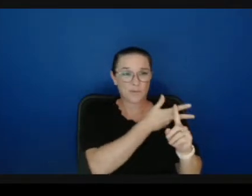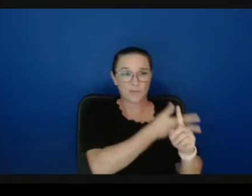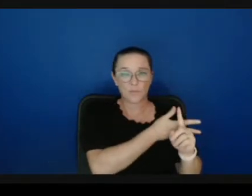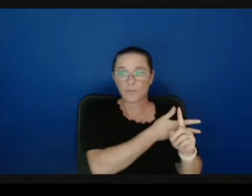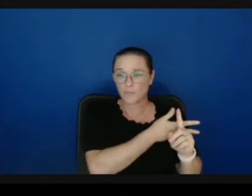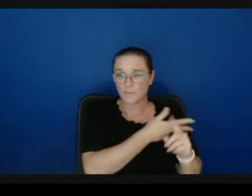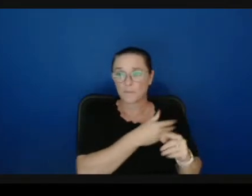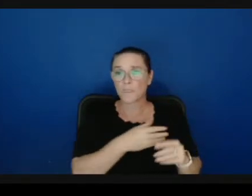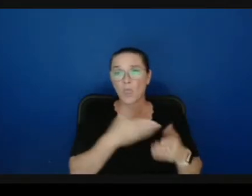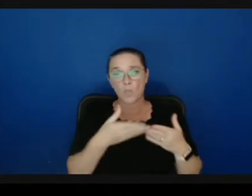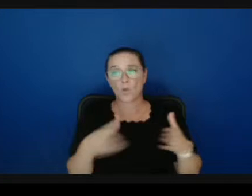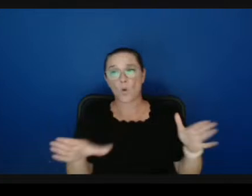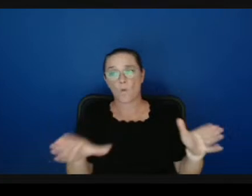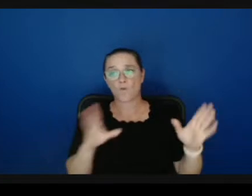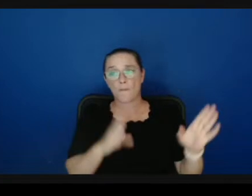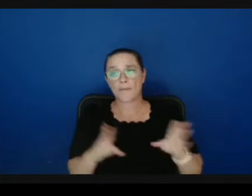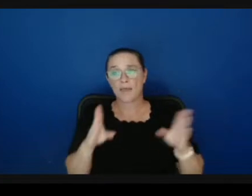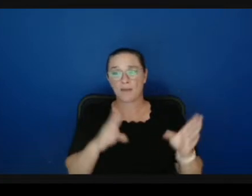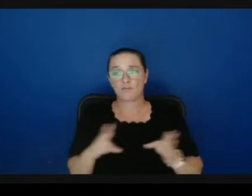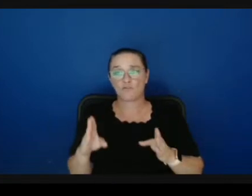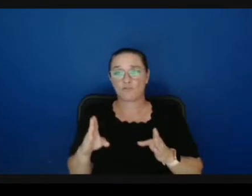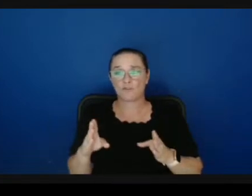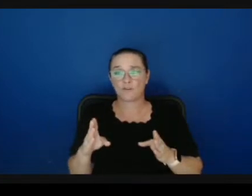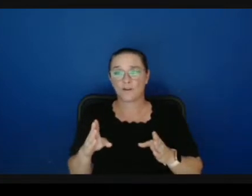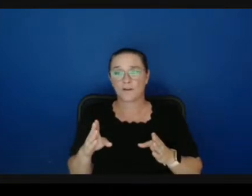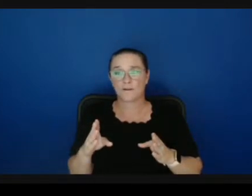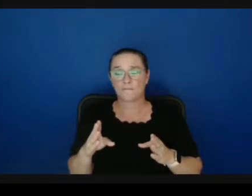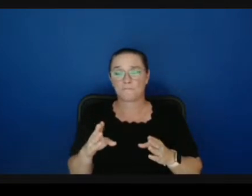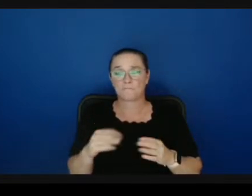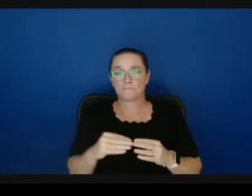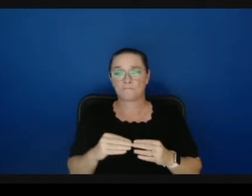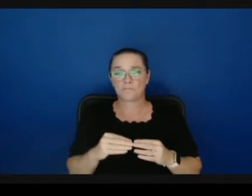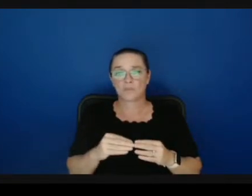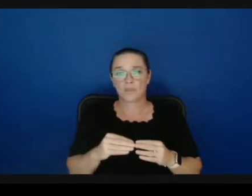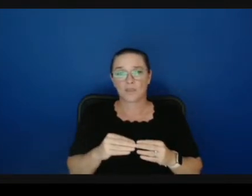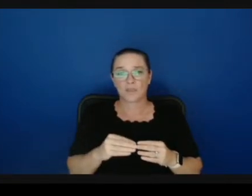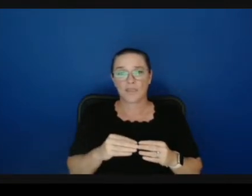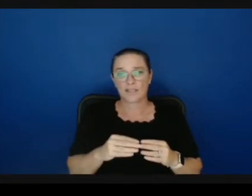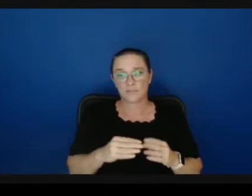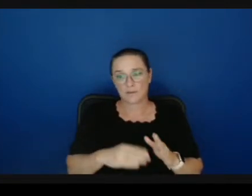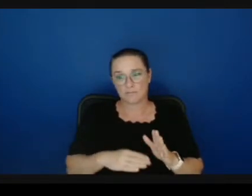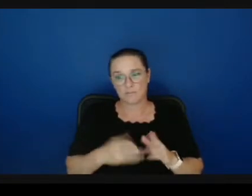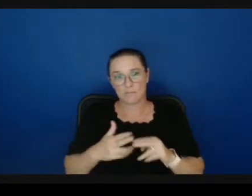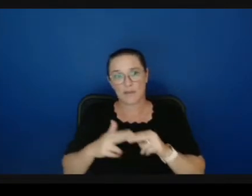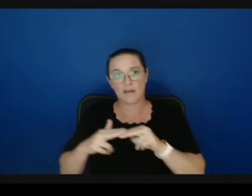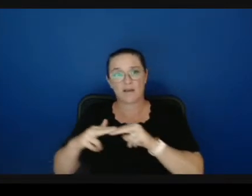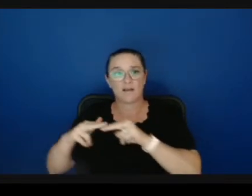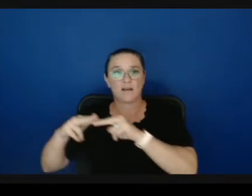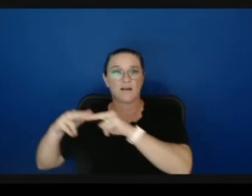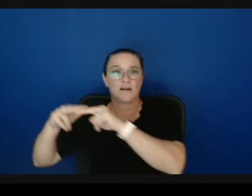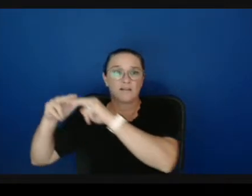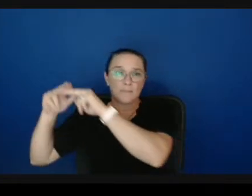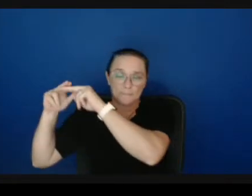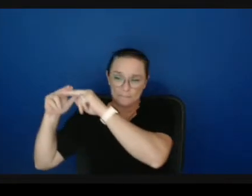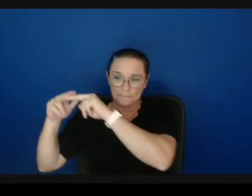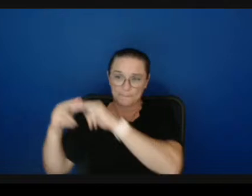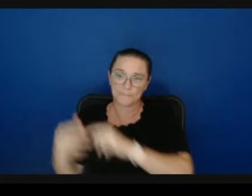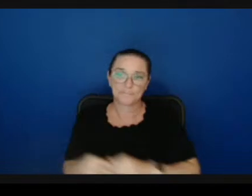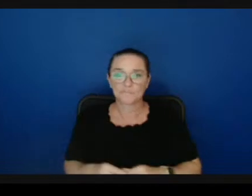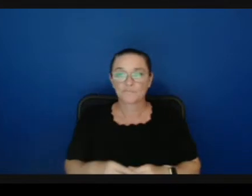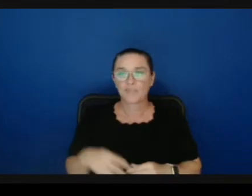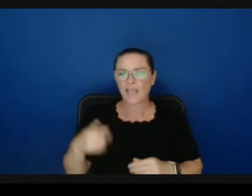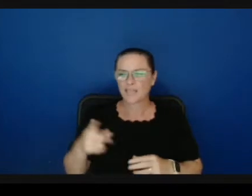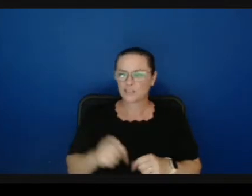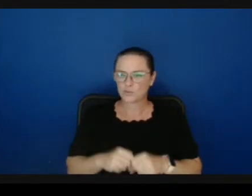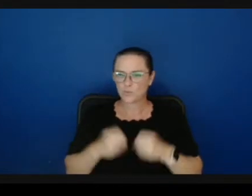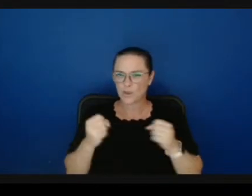overall pattern has clearly been one of earthquakes building up more and more and more. So this is breaking a pattern we saw